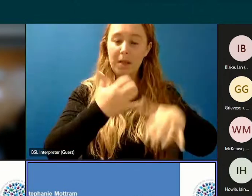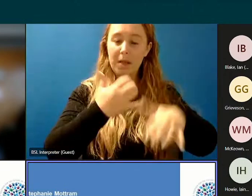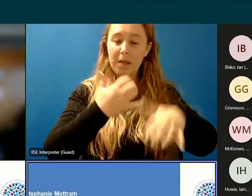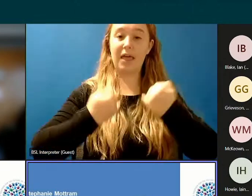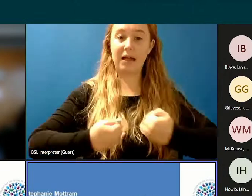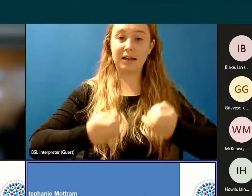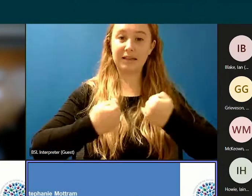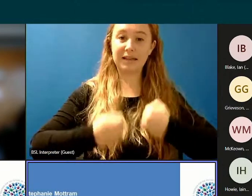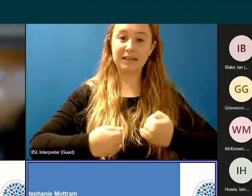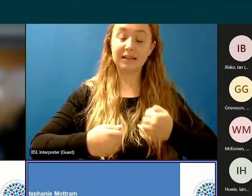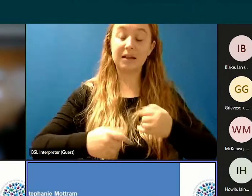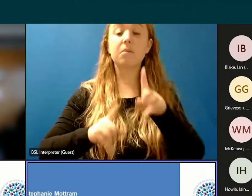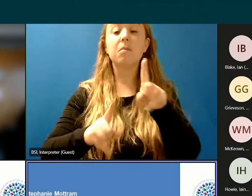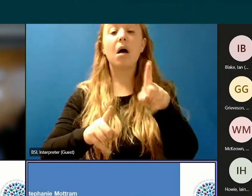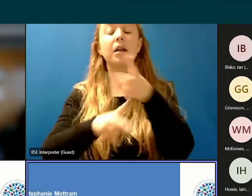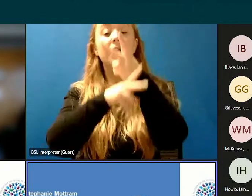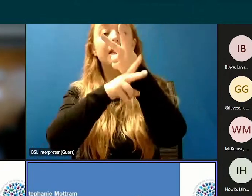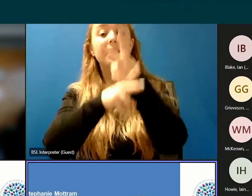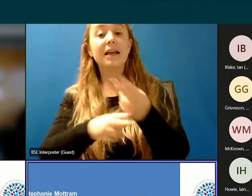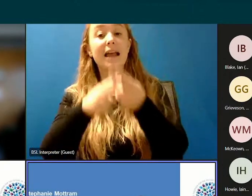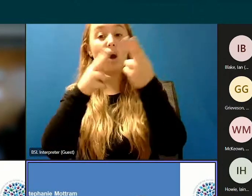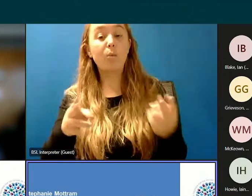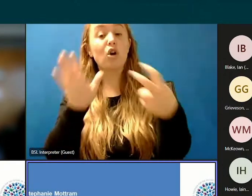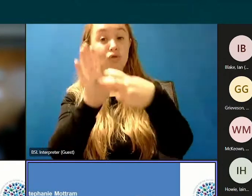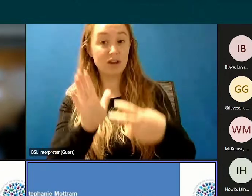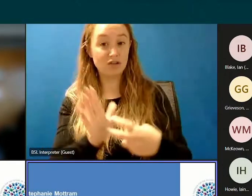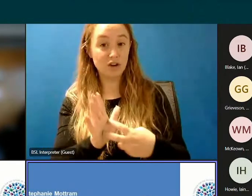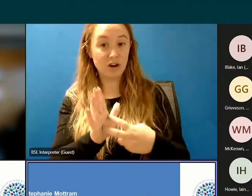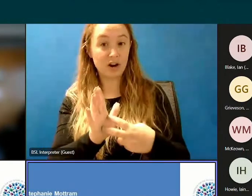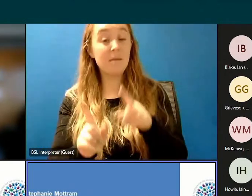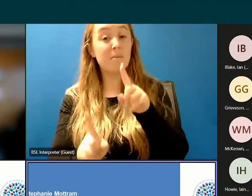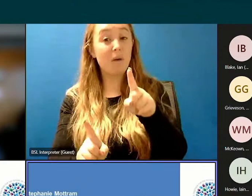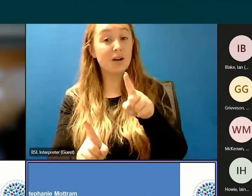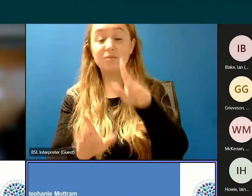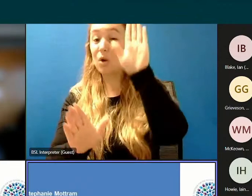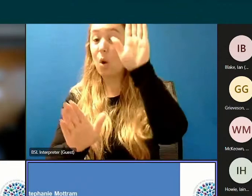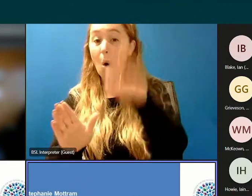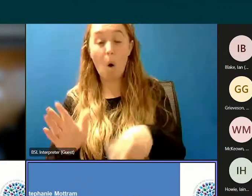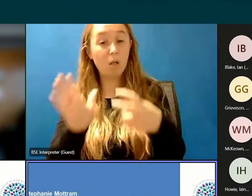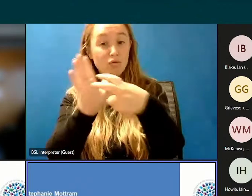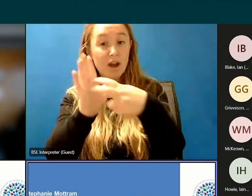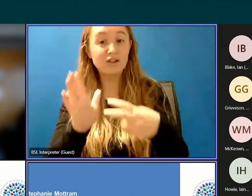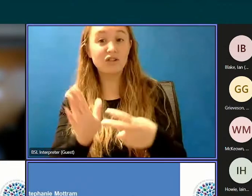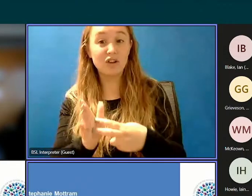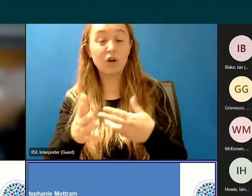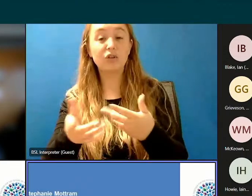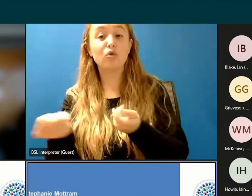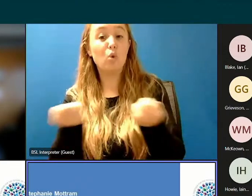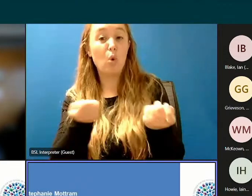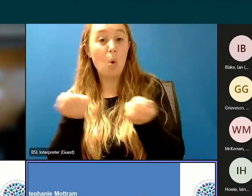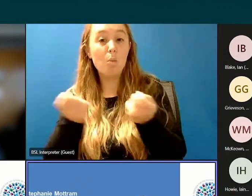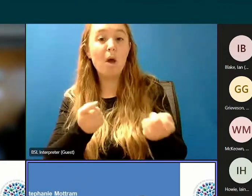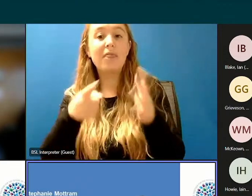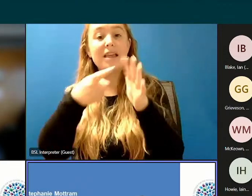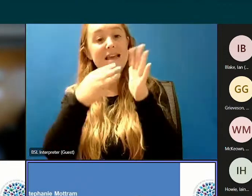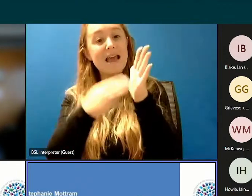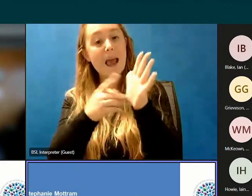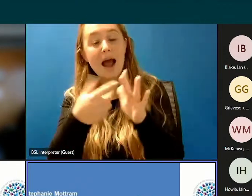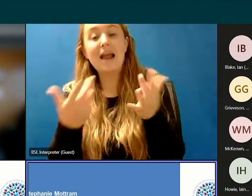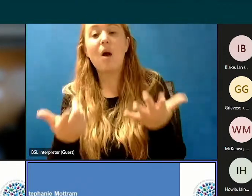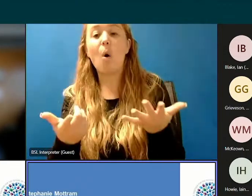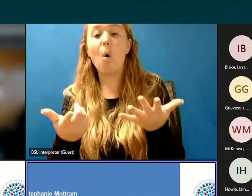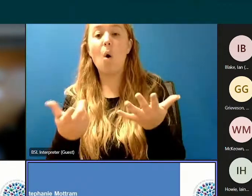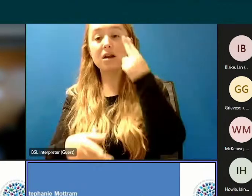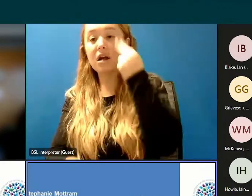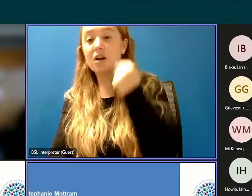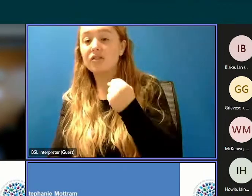homes are registered, and as I say, not all of them are registered for nursing or EMI, but they can take residential. So we